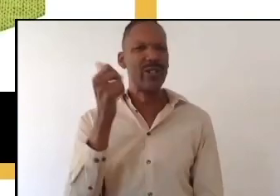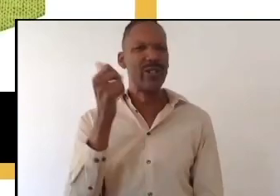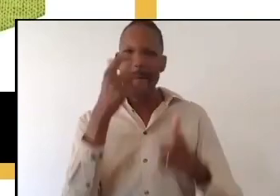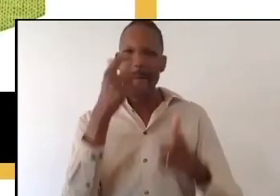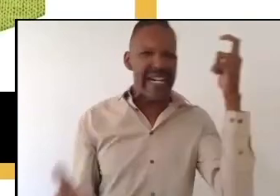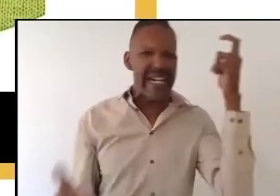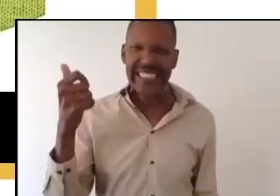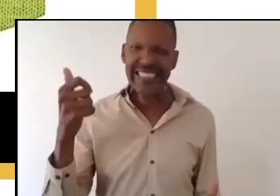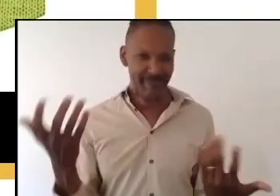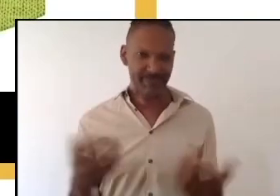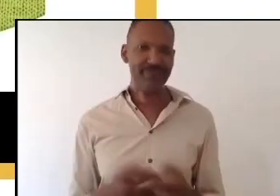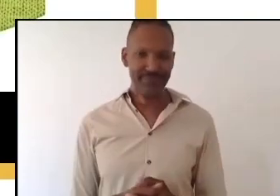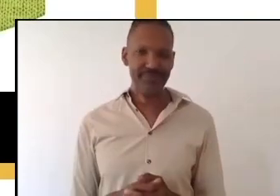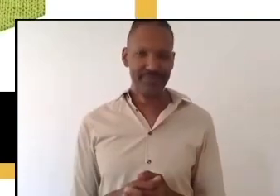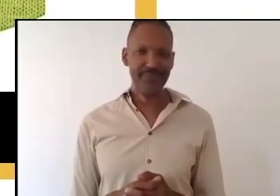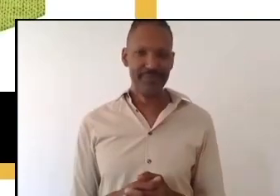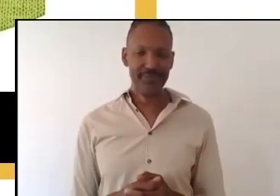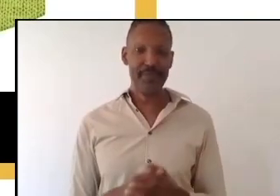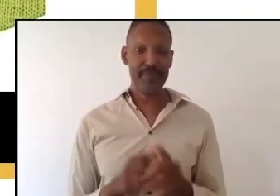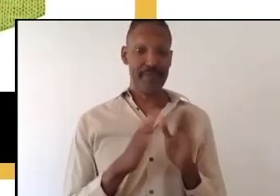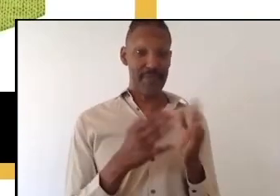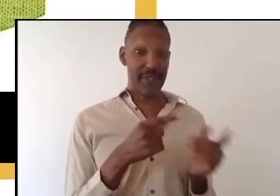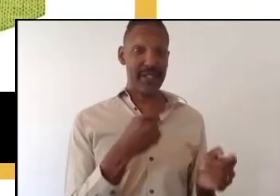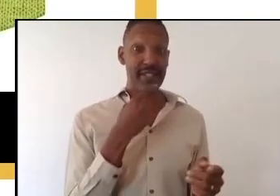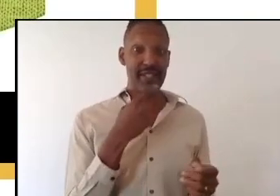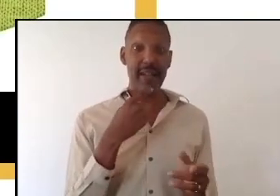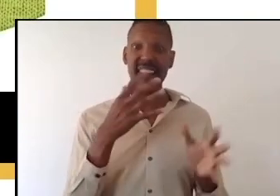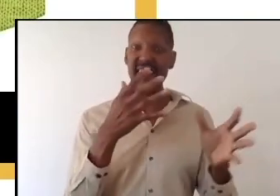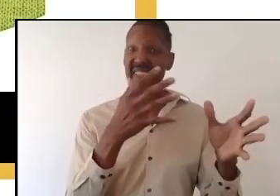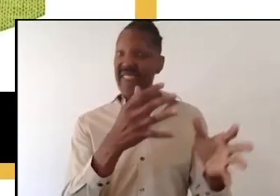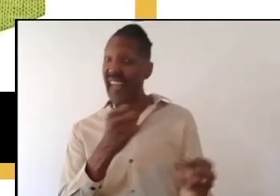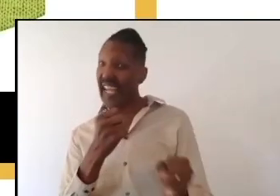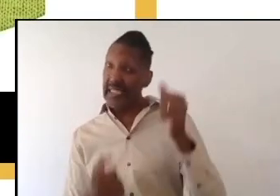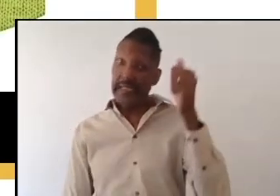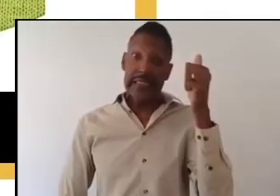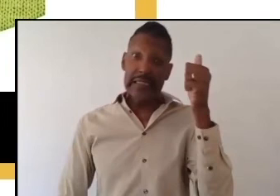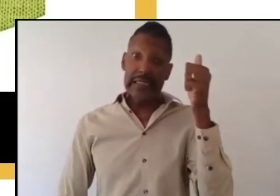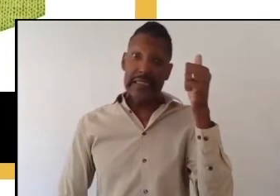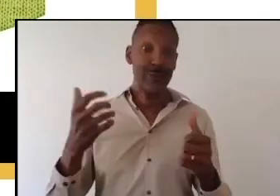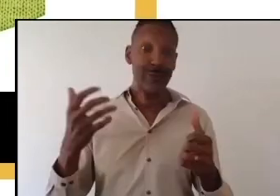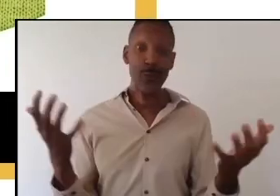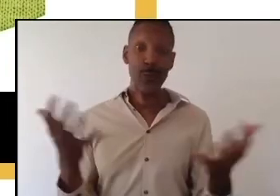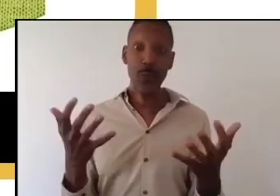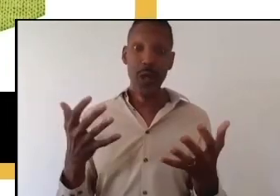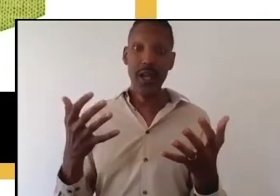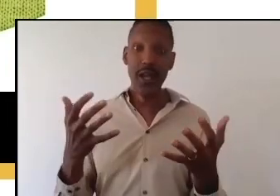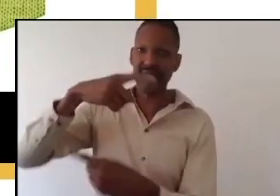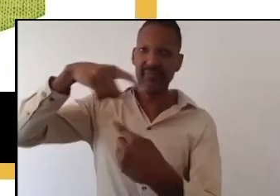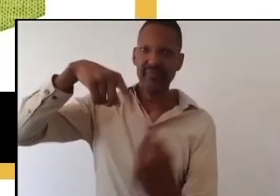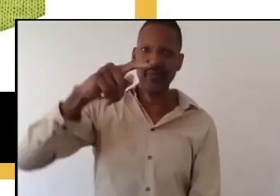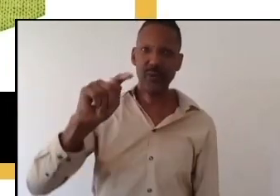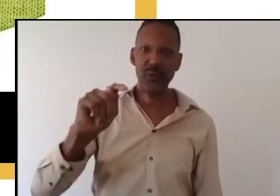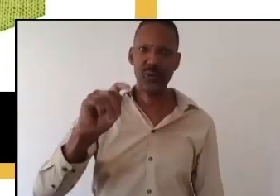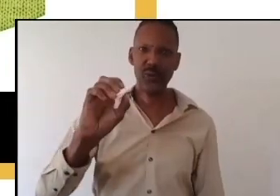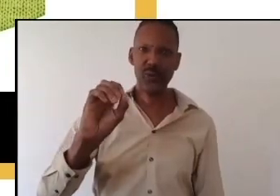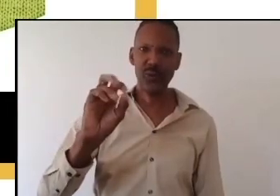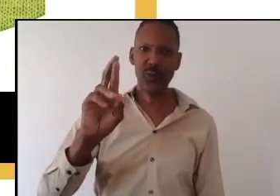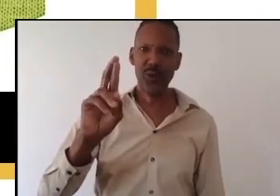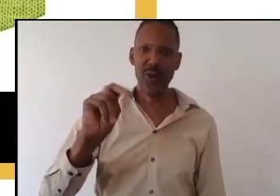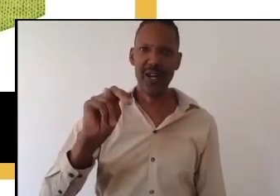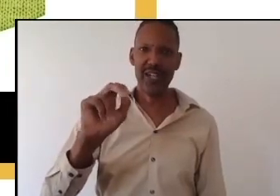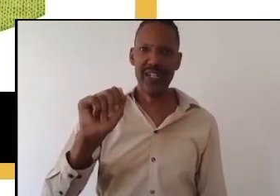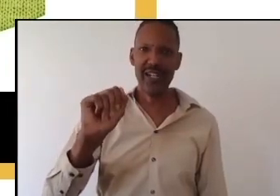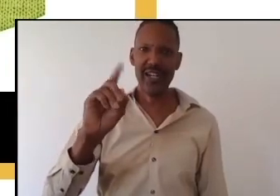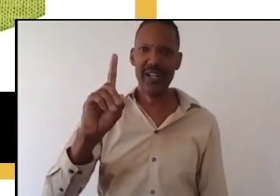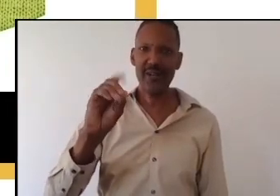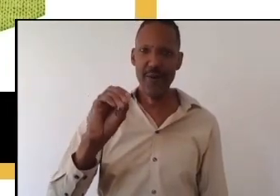The faster the air moves, the stronger the wind. The fastest winds of all are in a tornado.